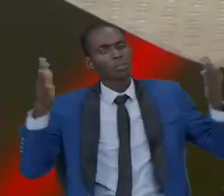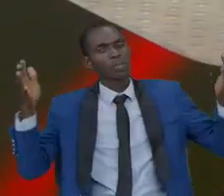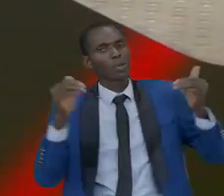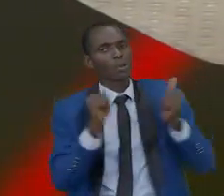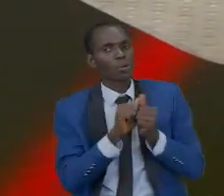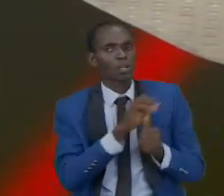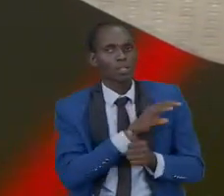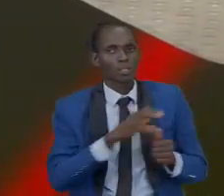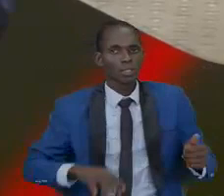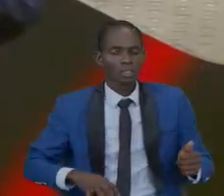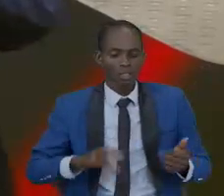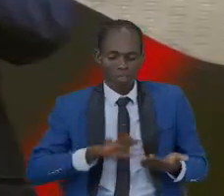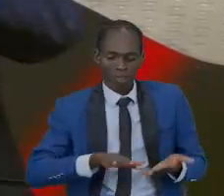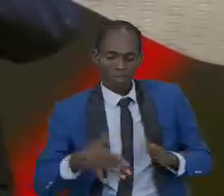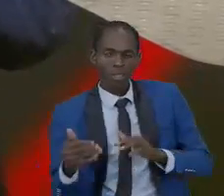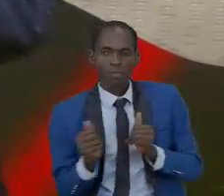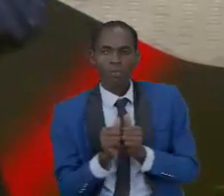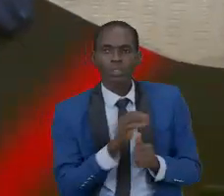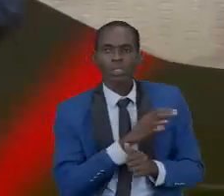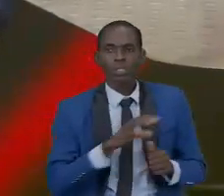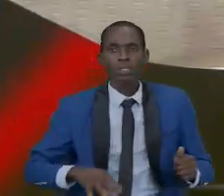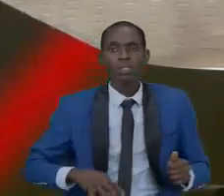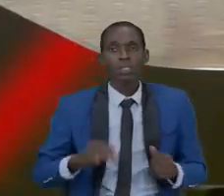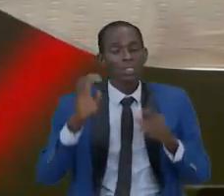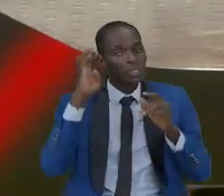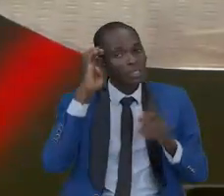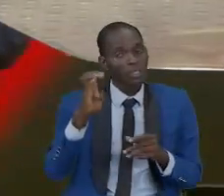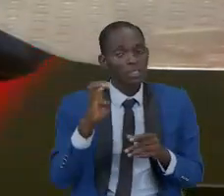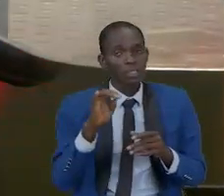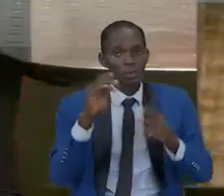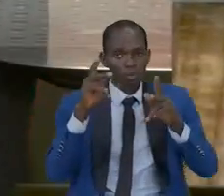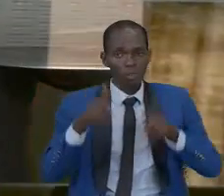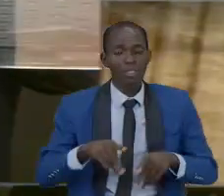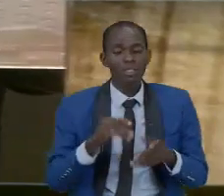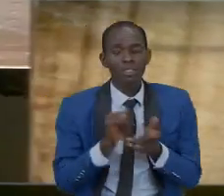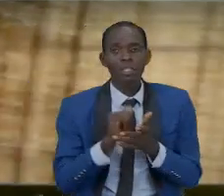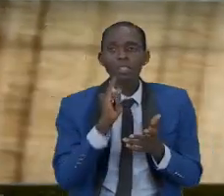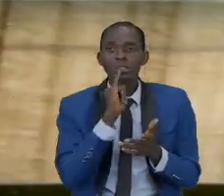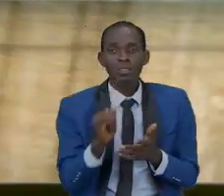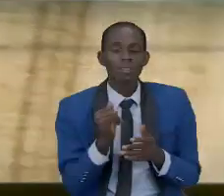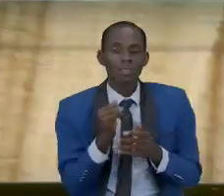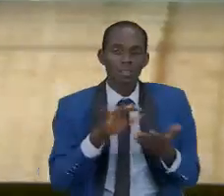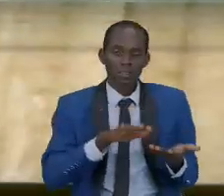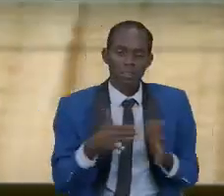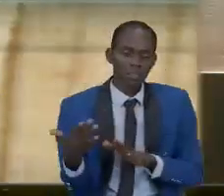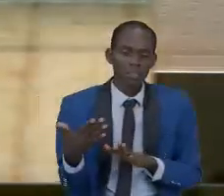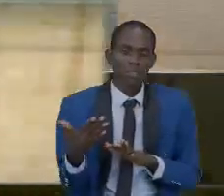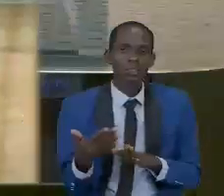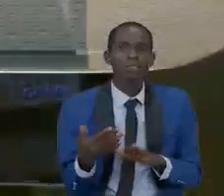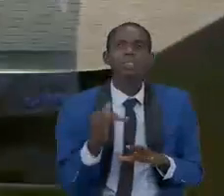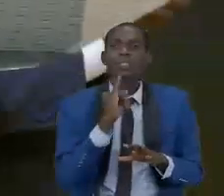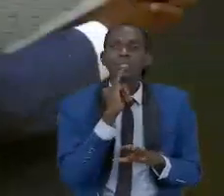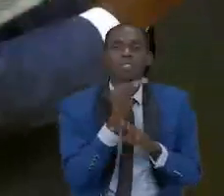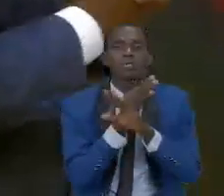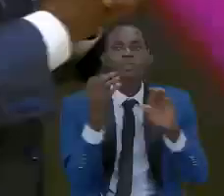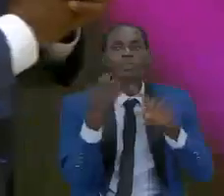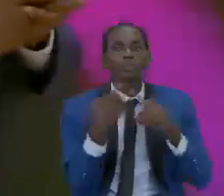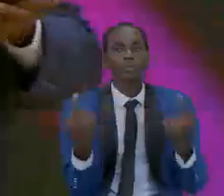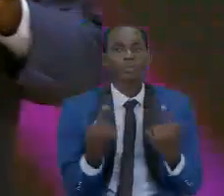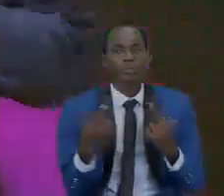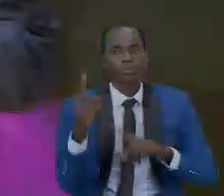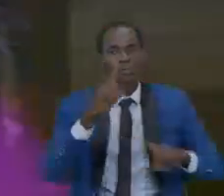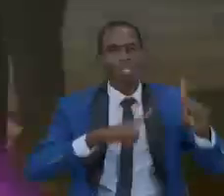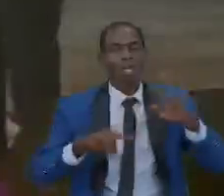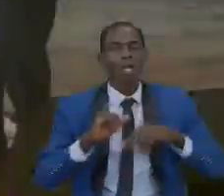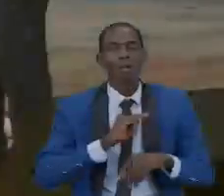The Edge what Christ he that is dead is freed from sin I am